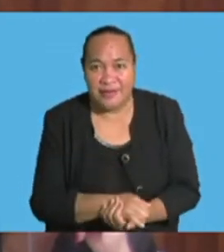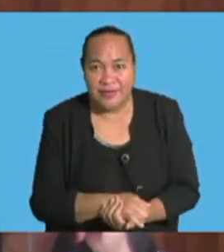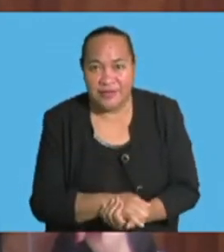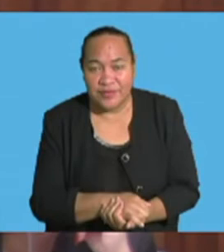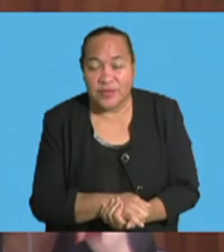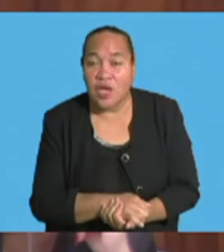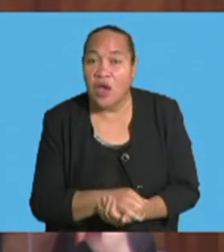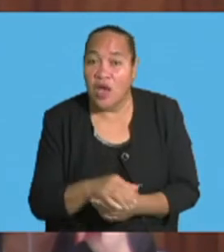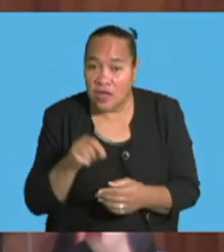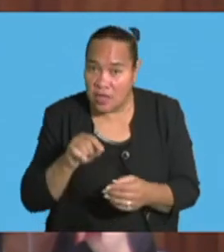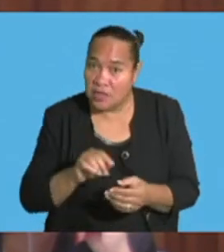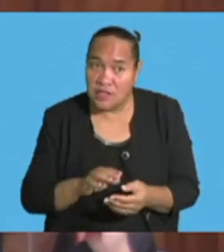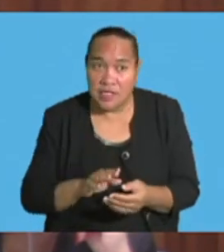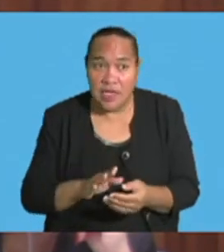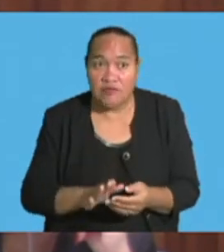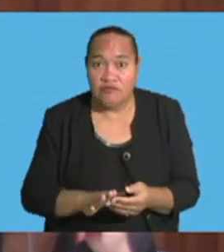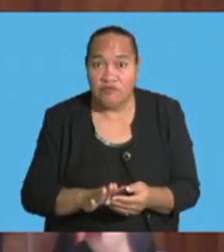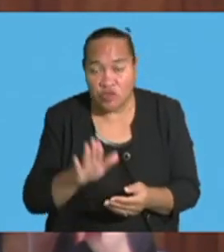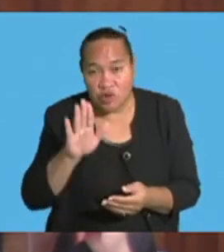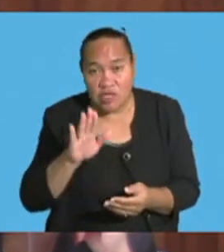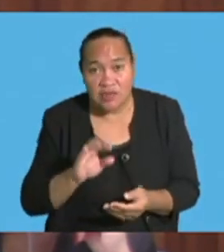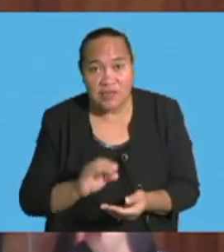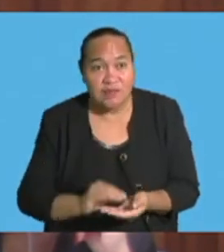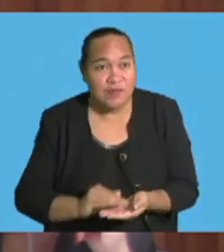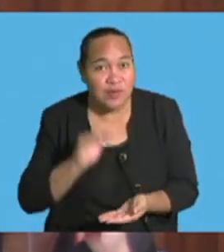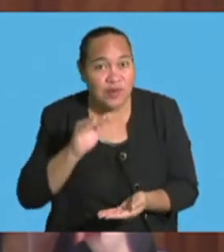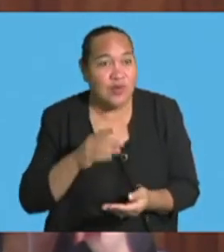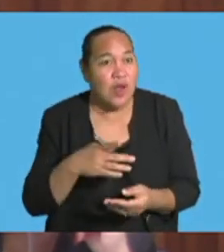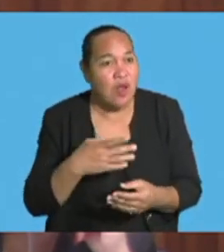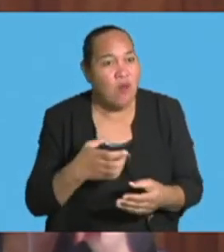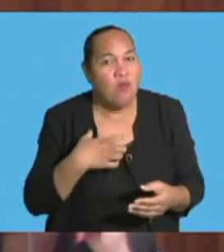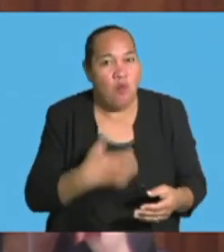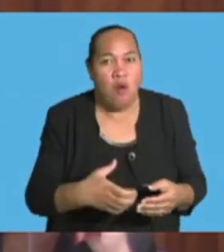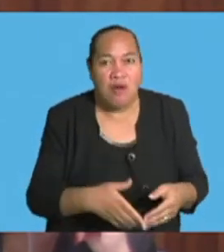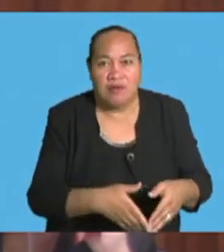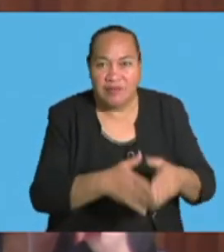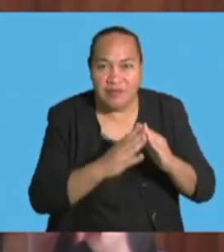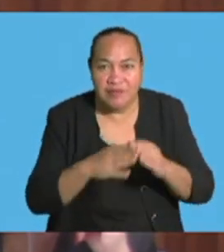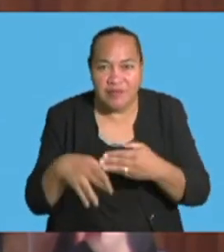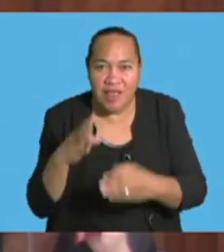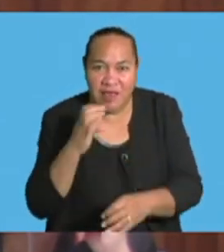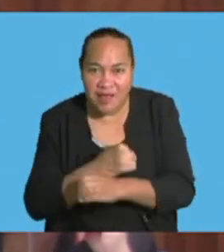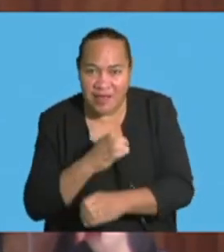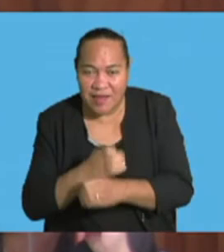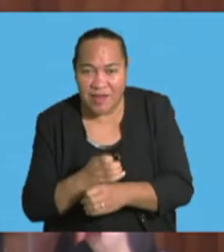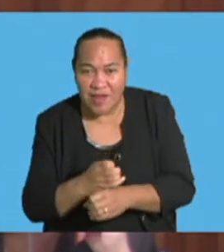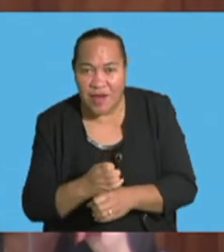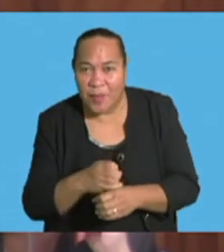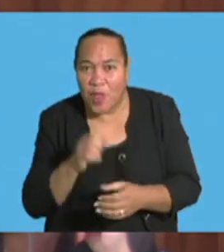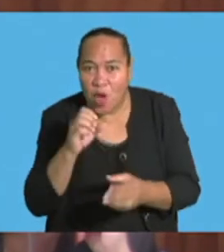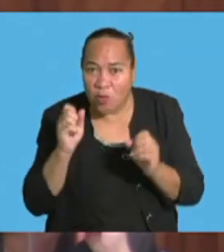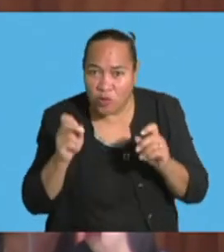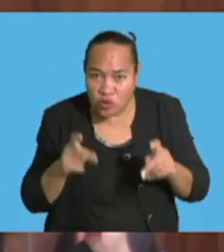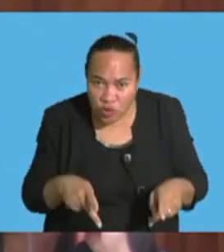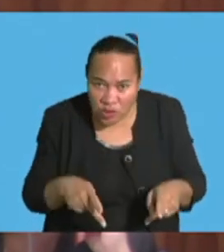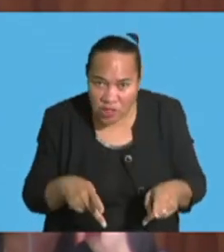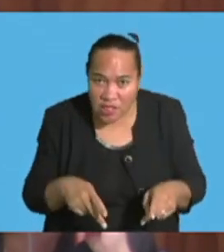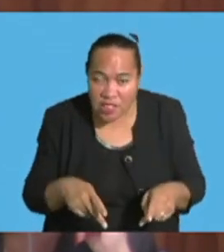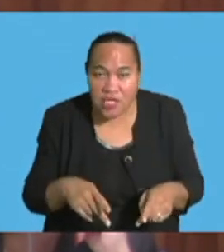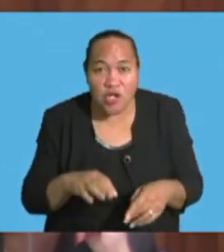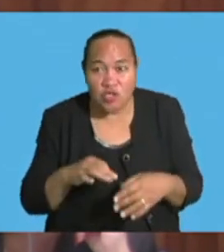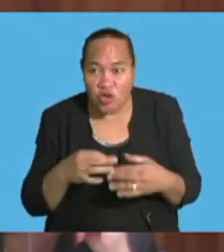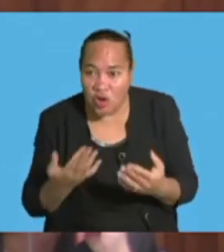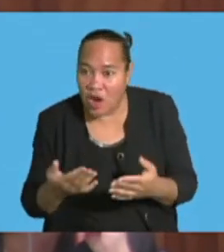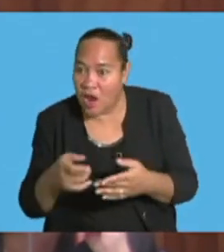This increase has increased employment, created huge employment opportunities in formal sector, thus creating shortage of labor within